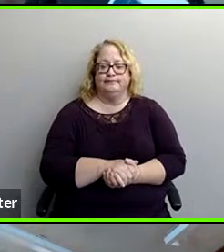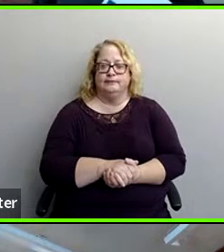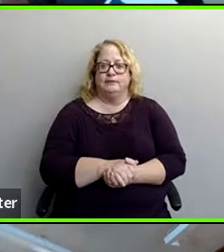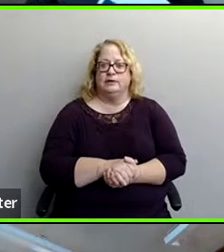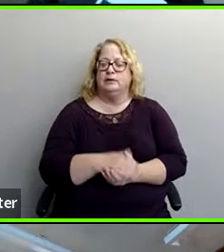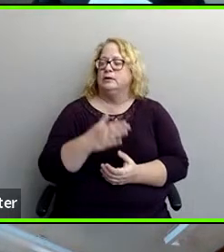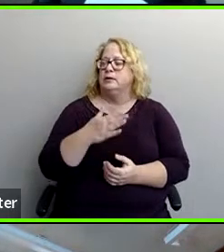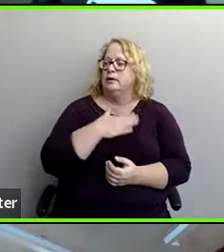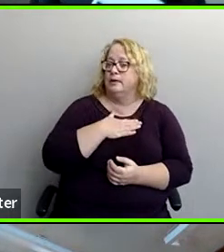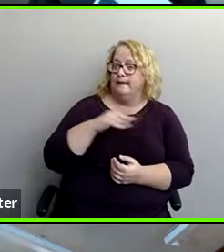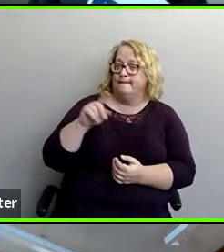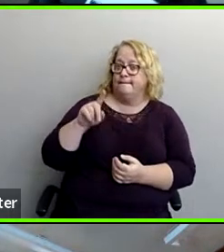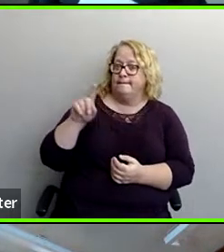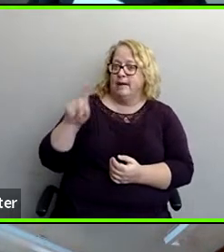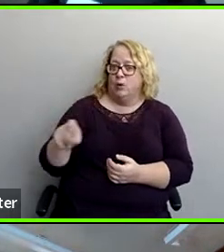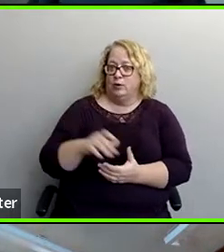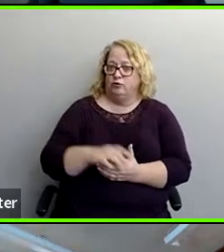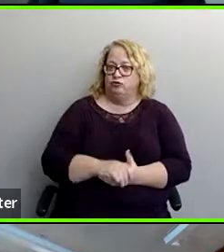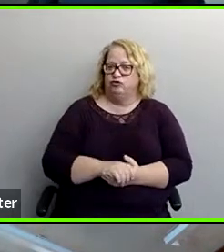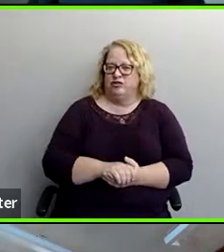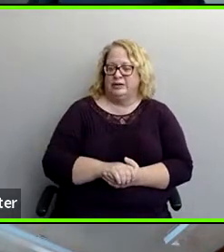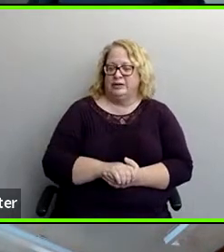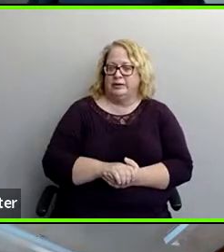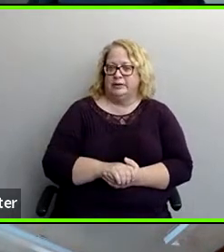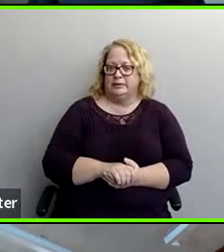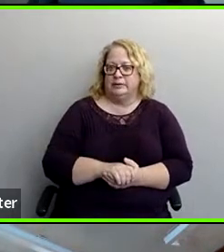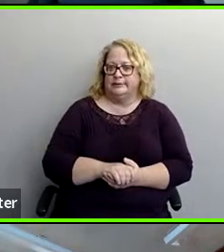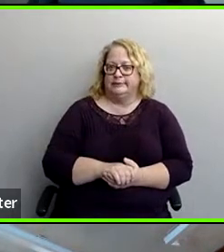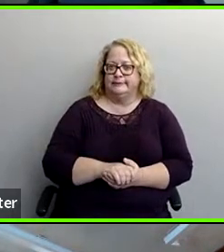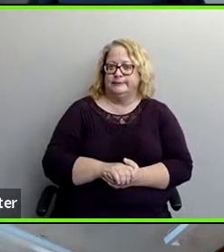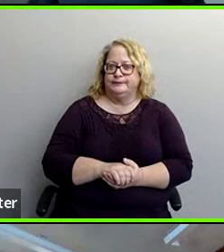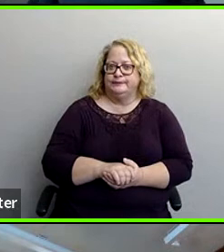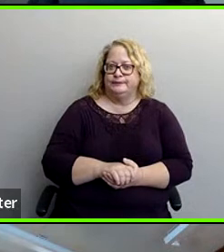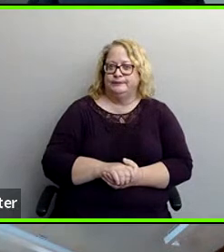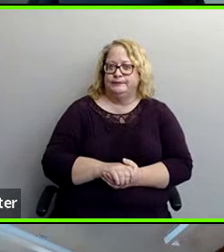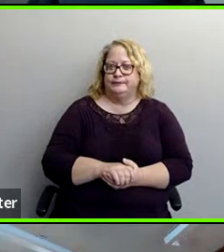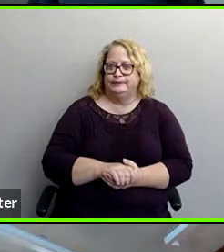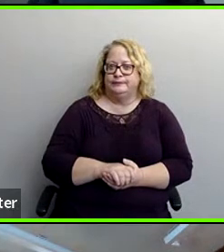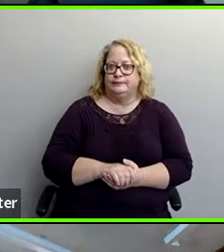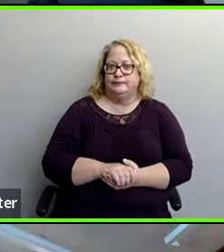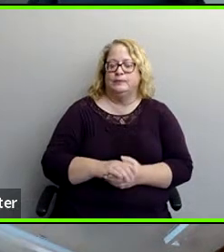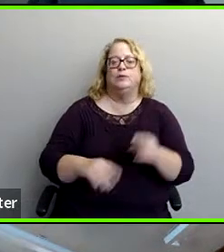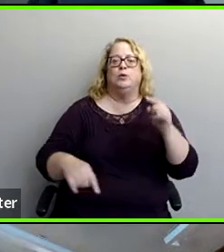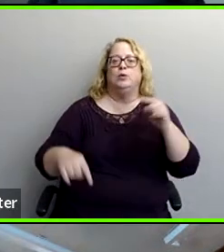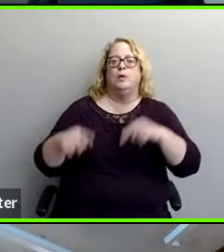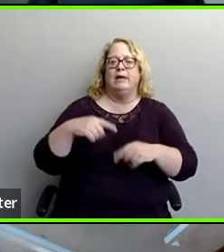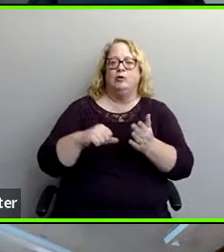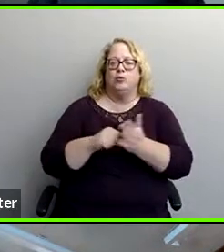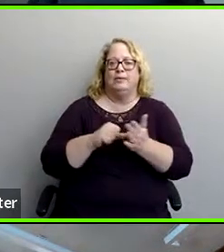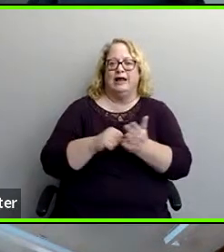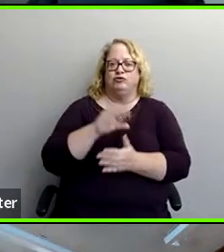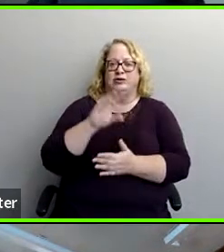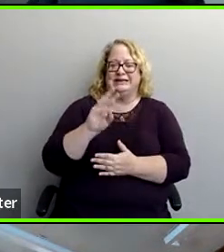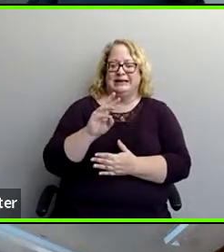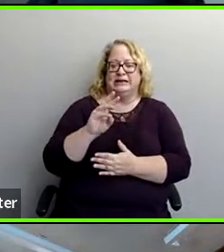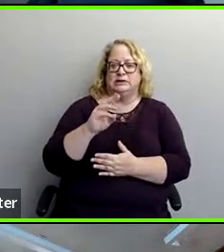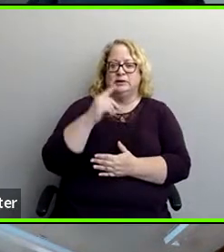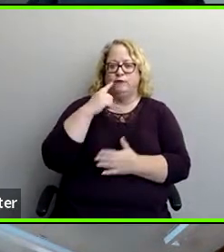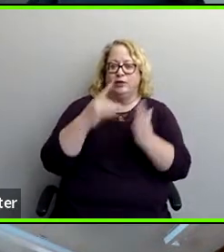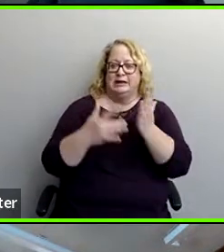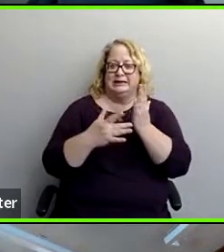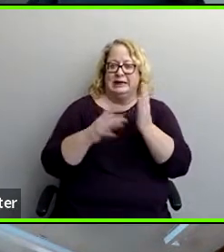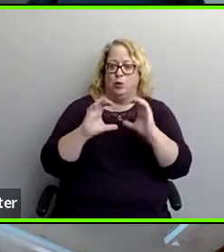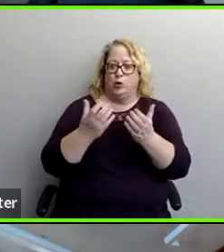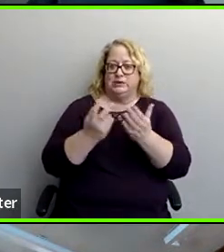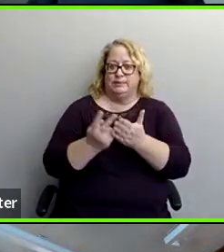Any other questions? My question, if we go back to page 6 in reference to our tech courses being reviewed,